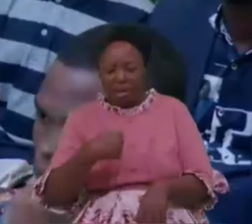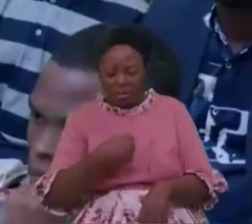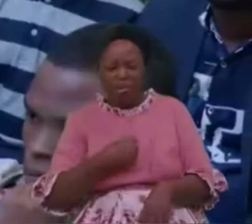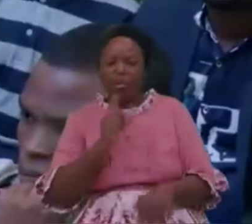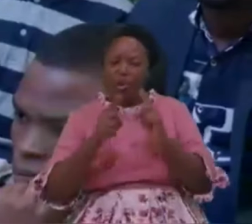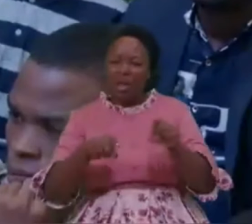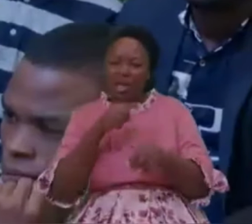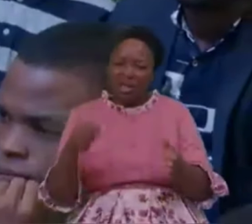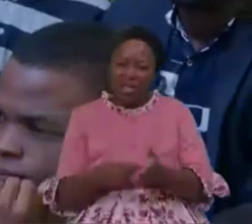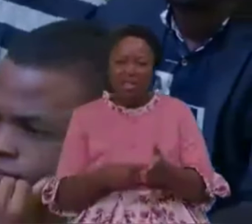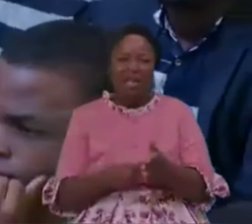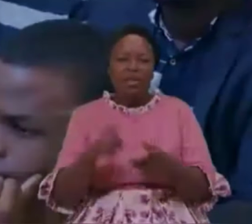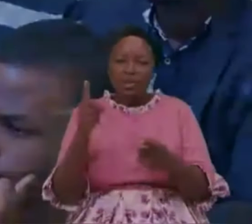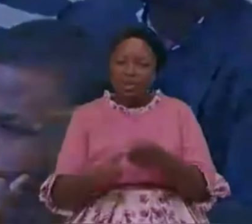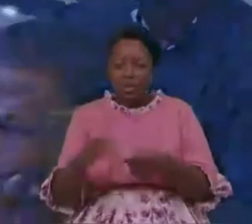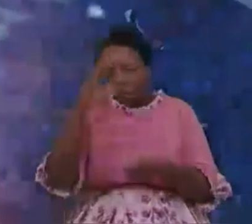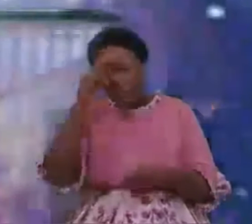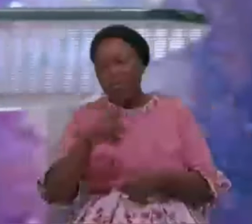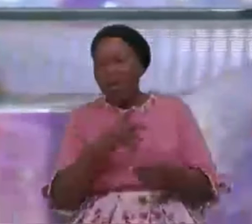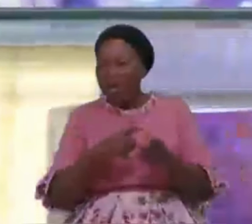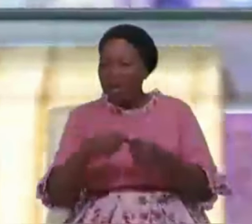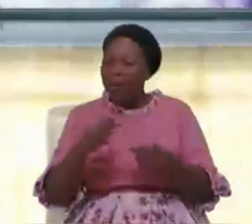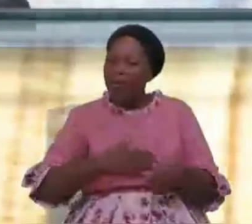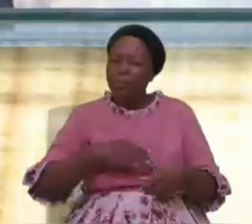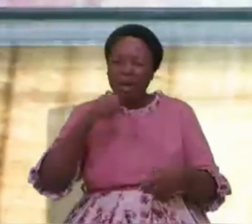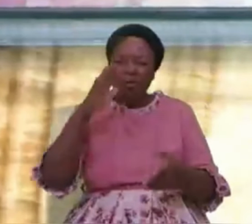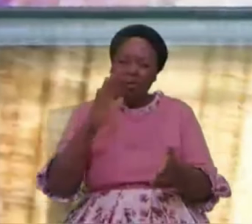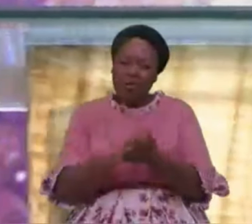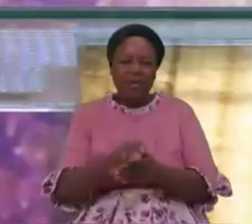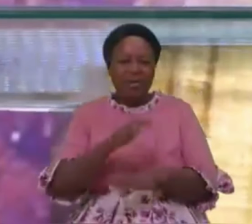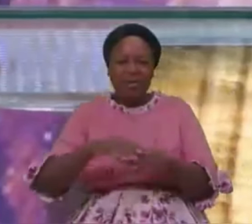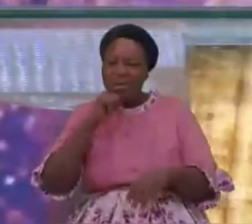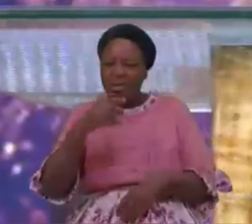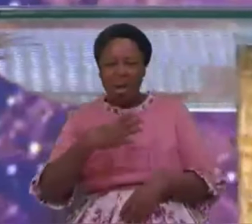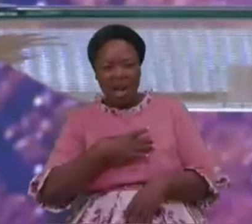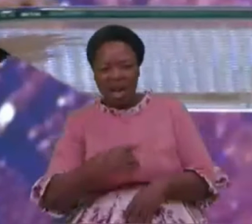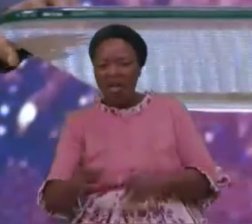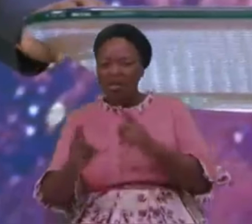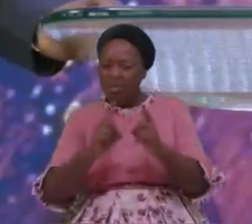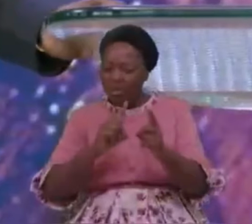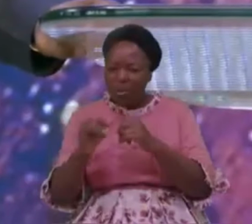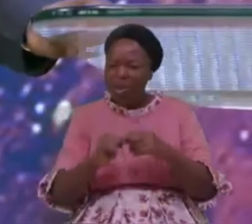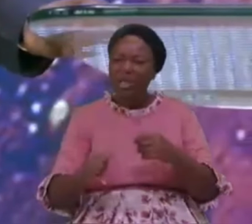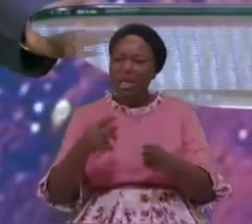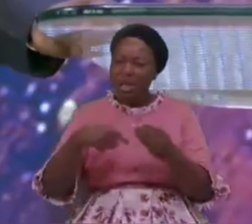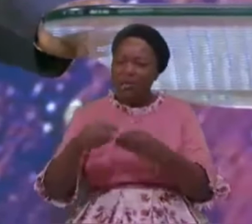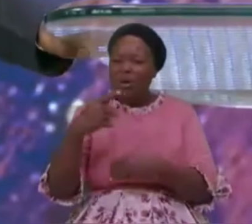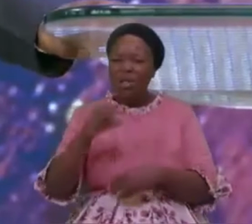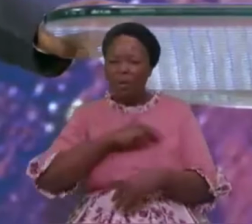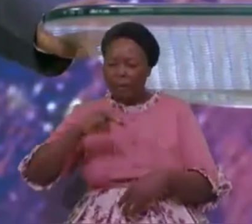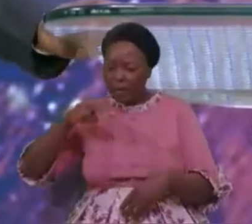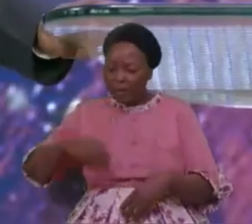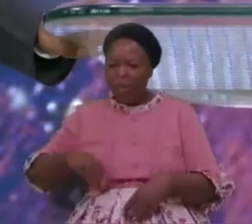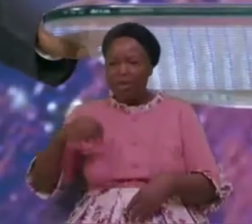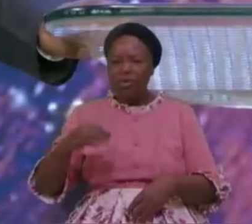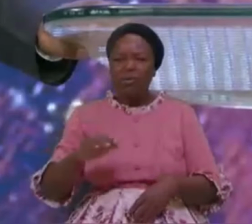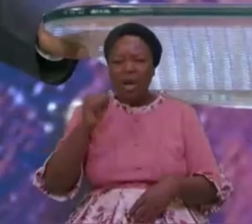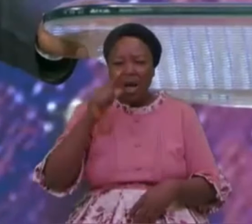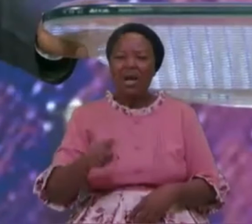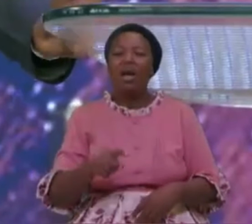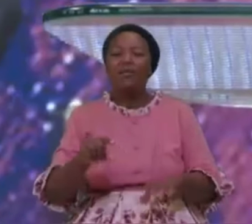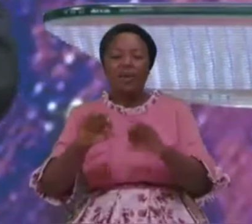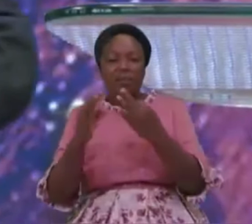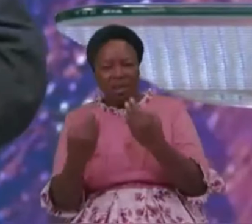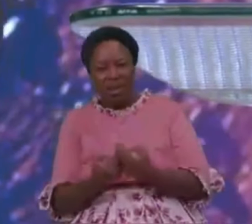this to me, and my wife does not like referring to the members of her family, born again or not